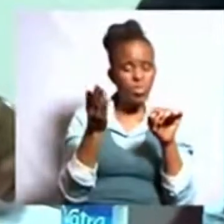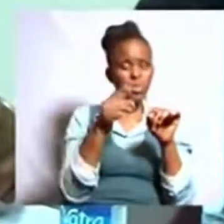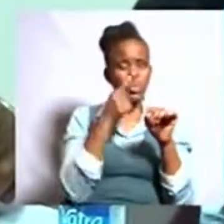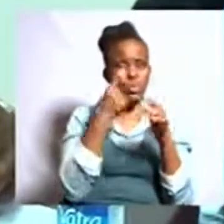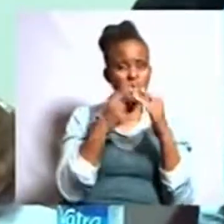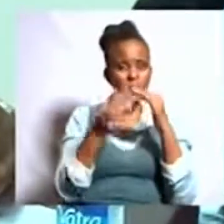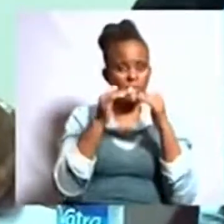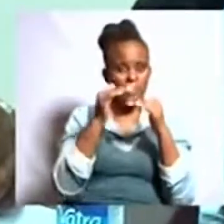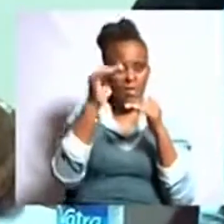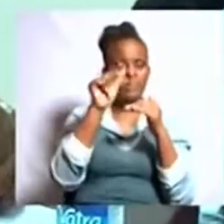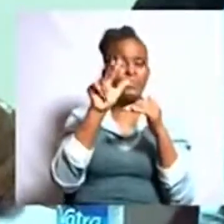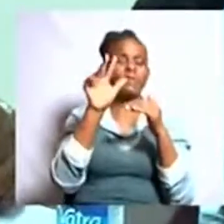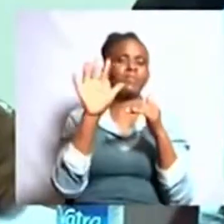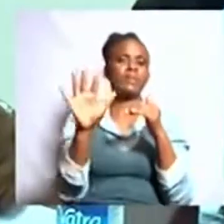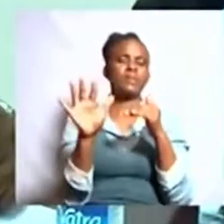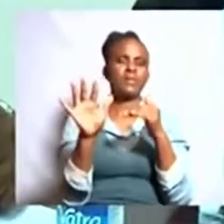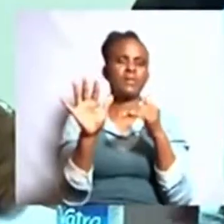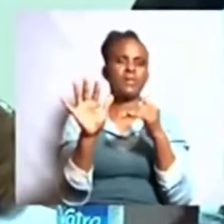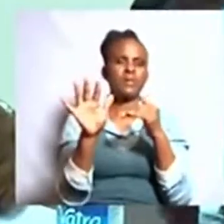are above 35.